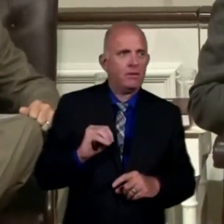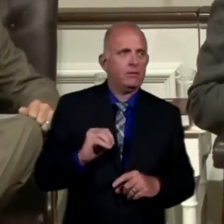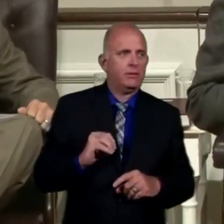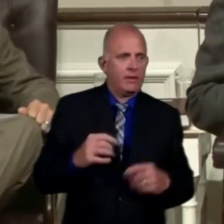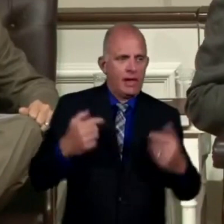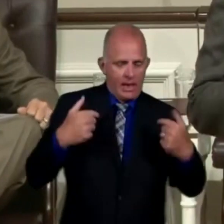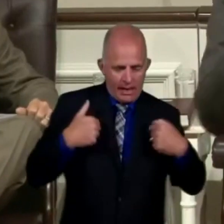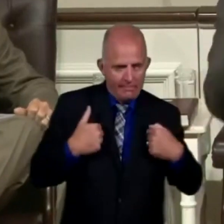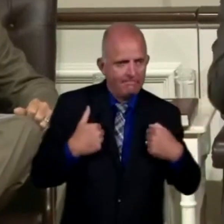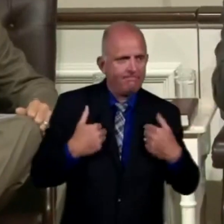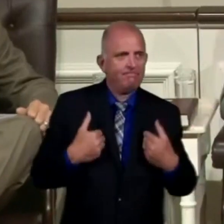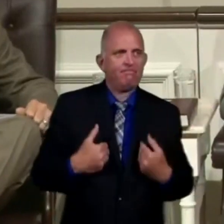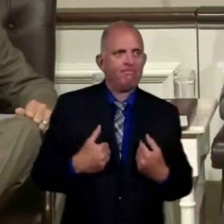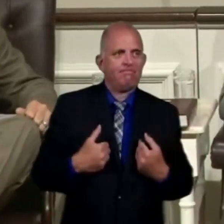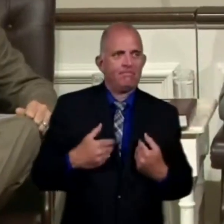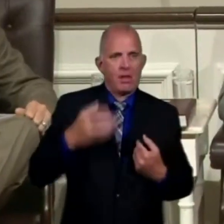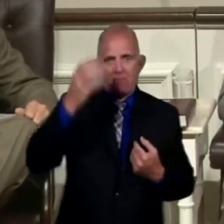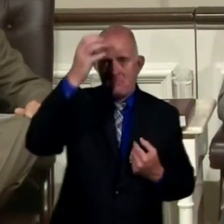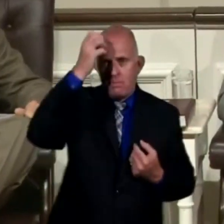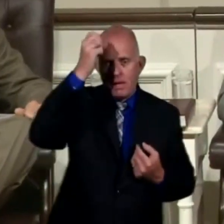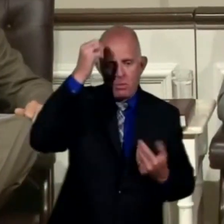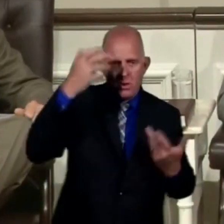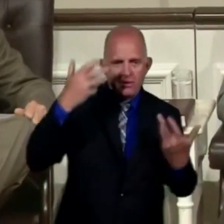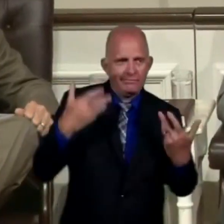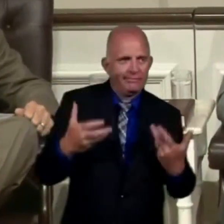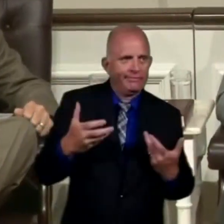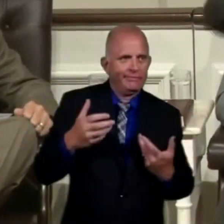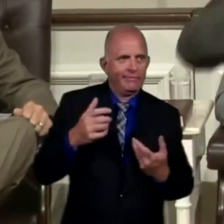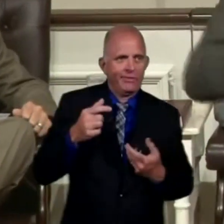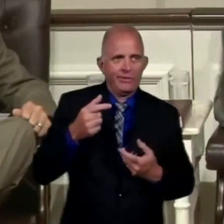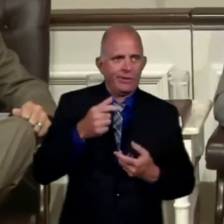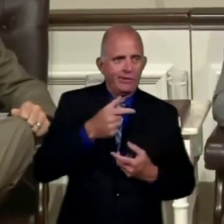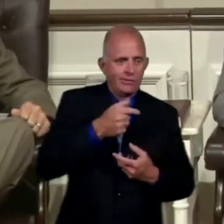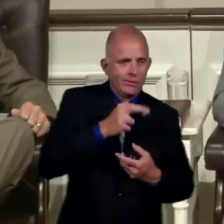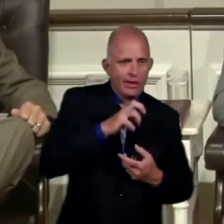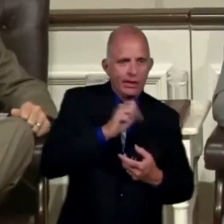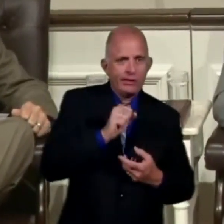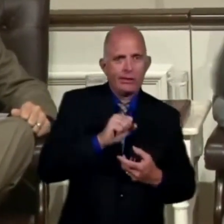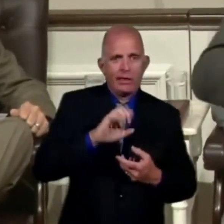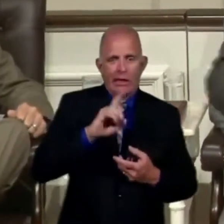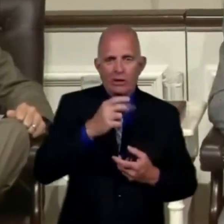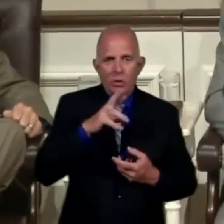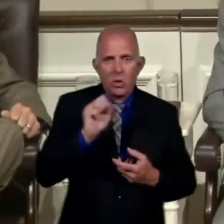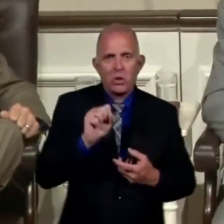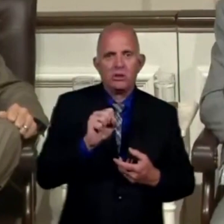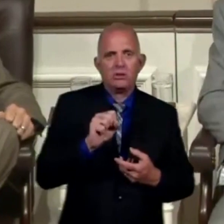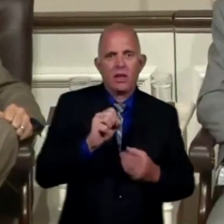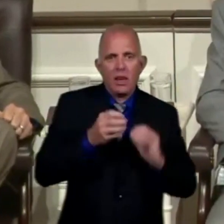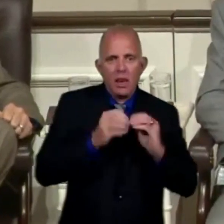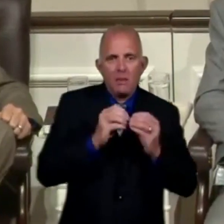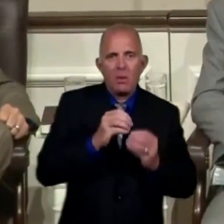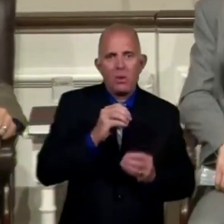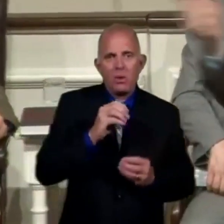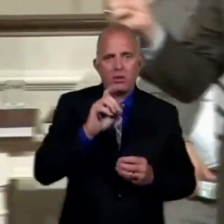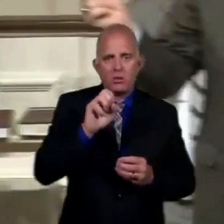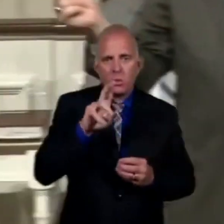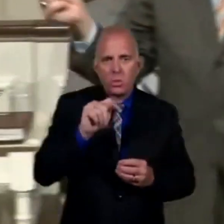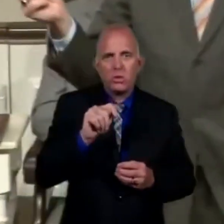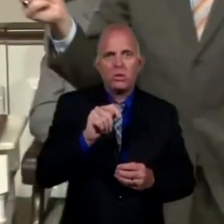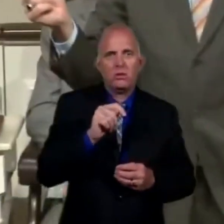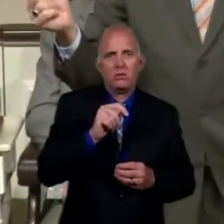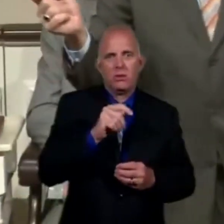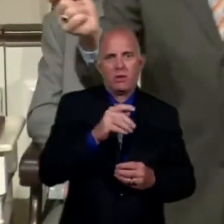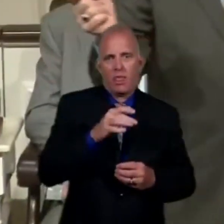Gamaliel. I memorized Genesis, Exodus, Leviticus, Numbers, Deuteronomy. He quotes it many times in his